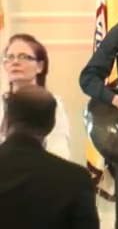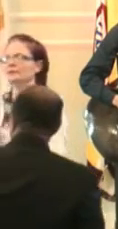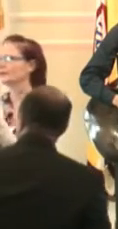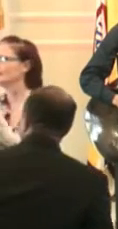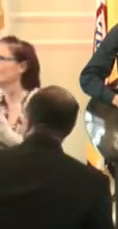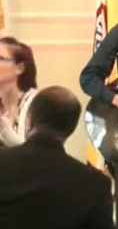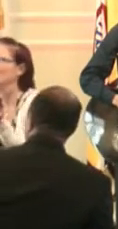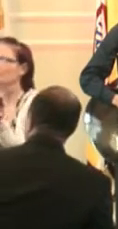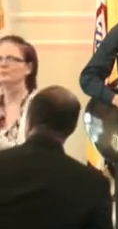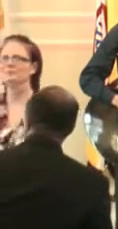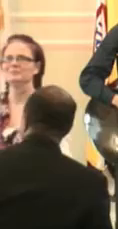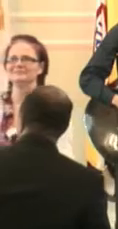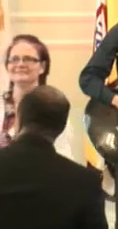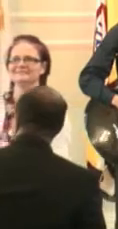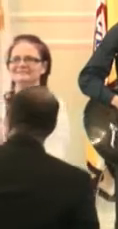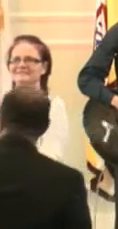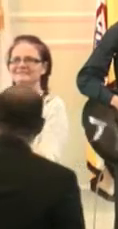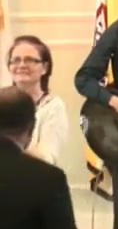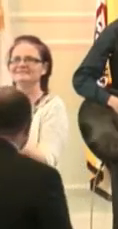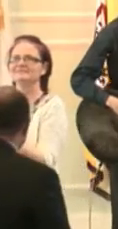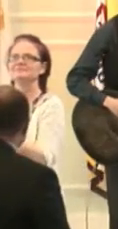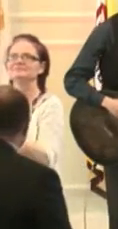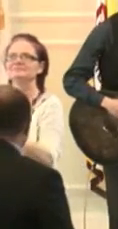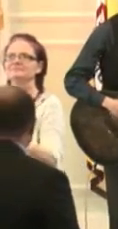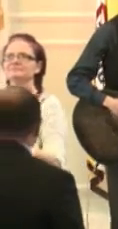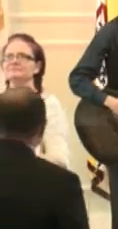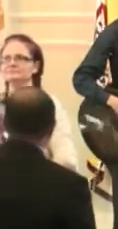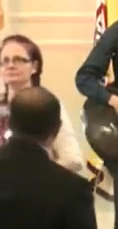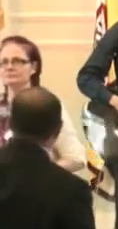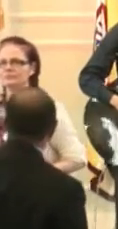Have your way.